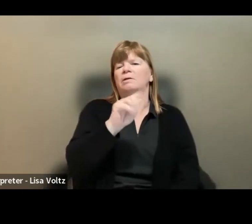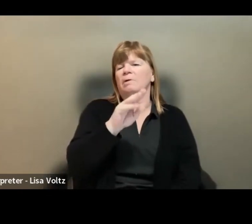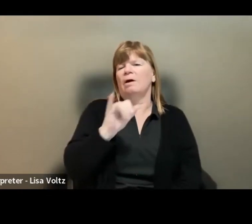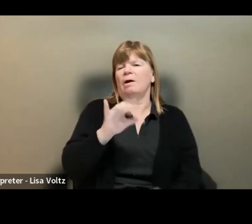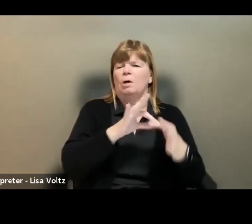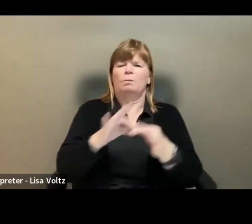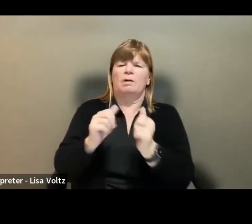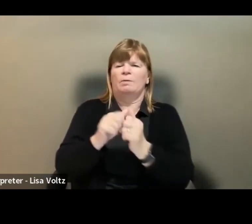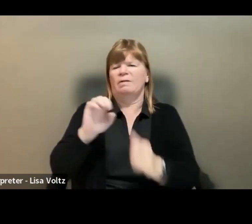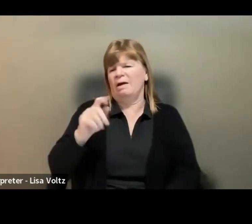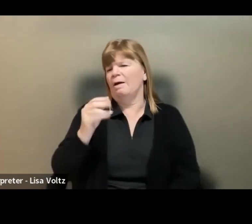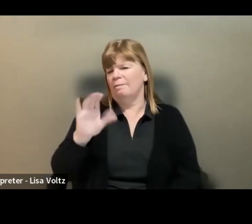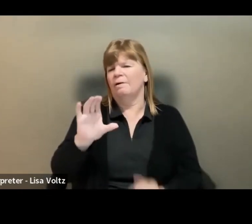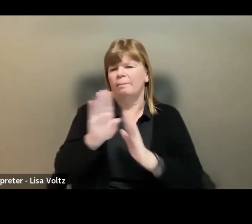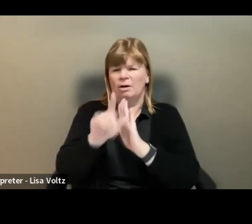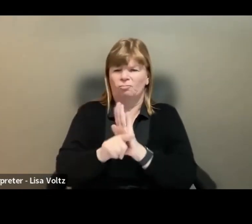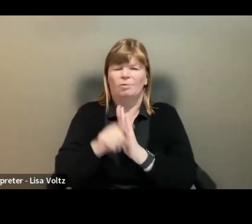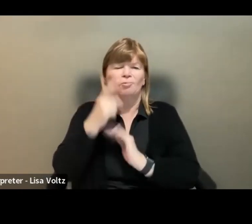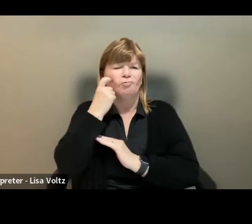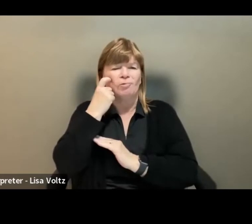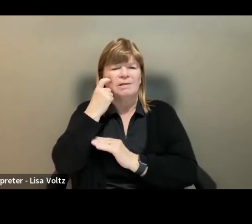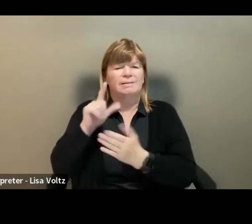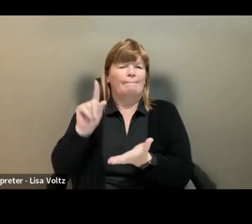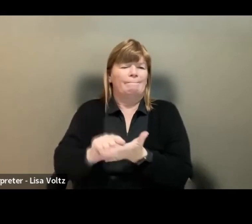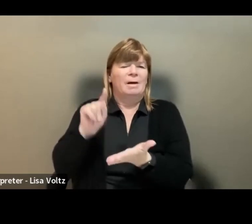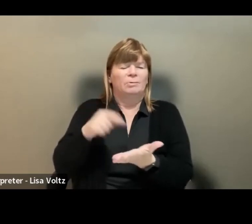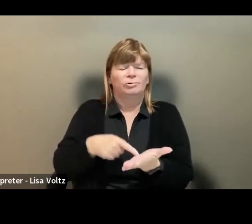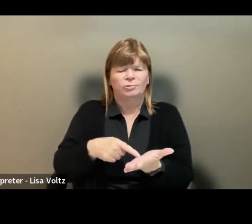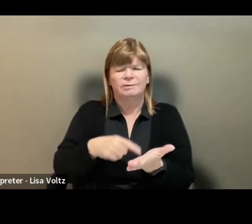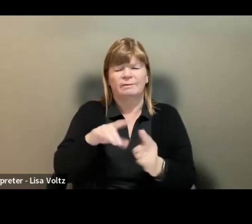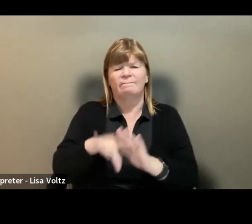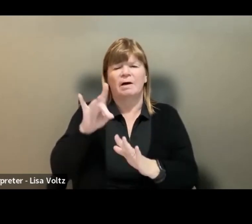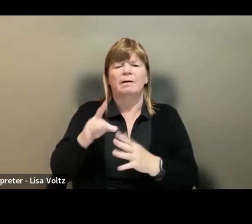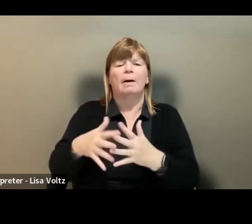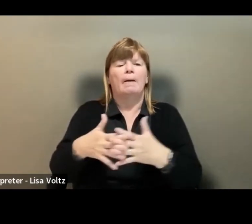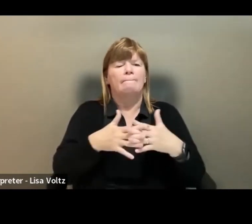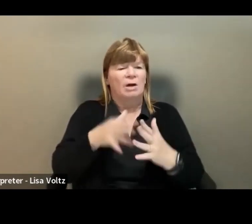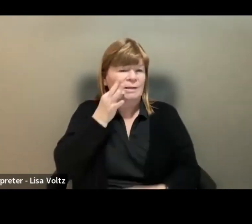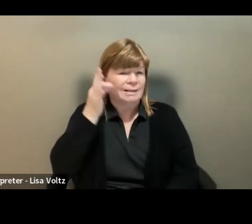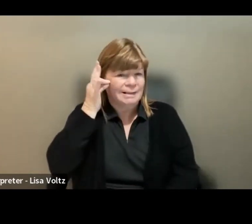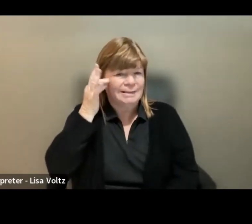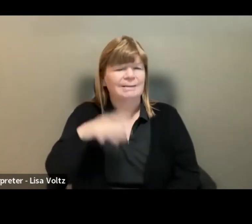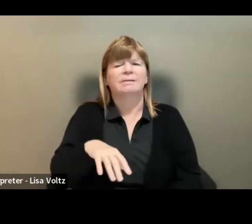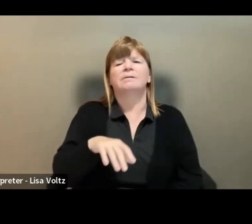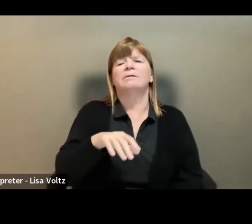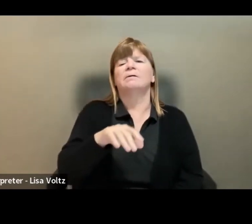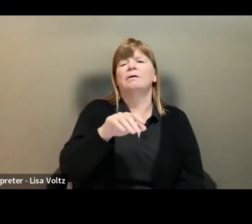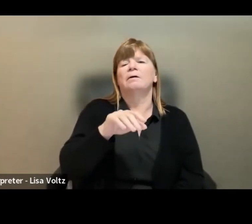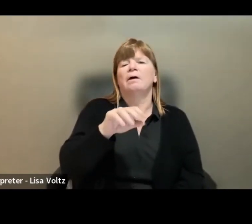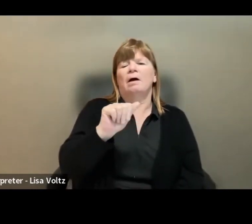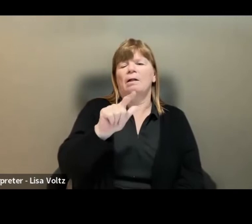ethnicity. A recent paper CDC published found that American Indian, Native, Alaska